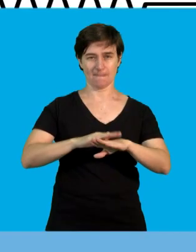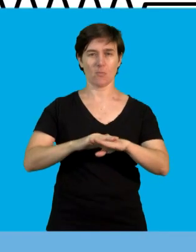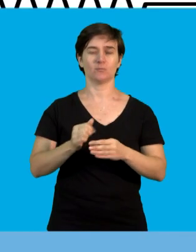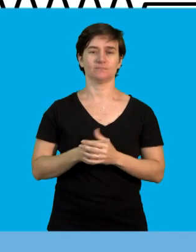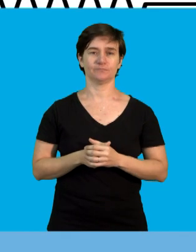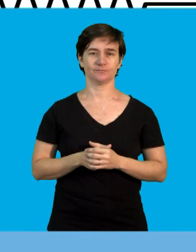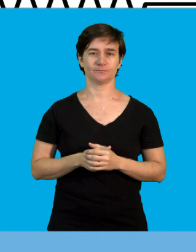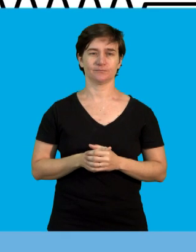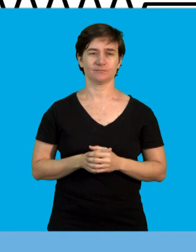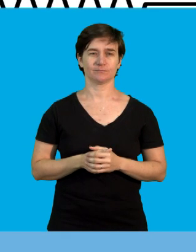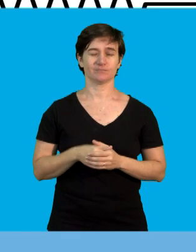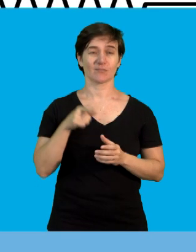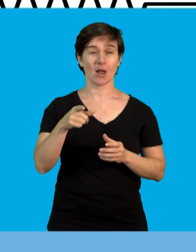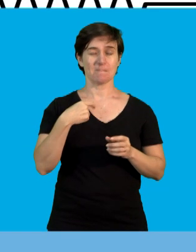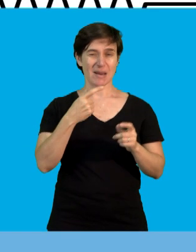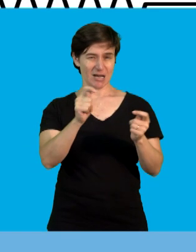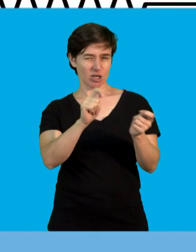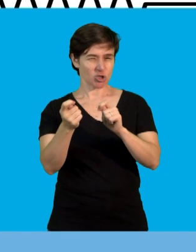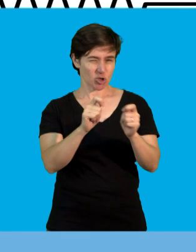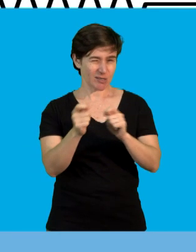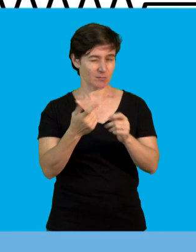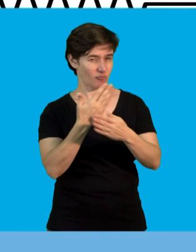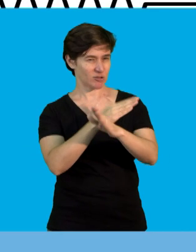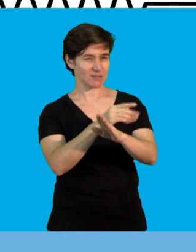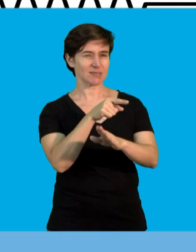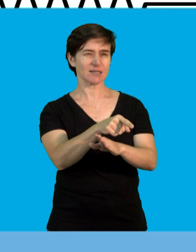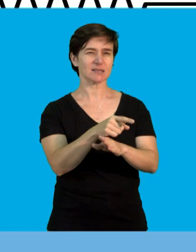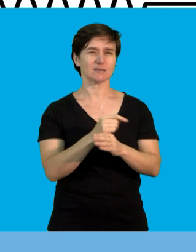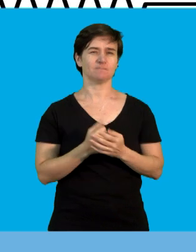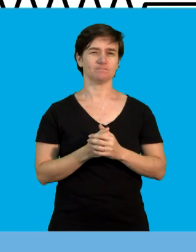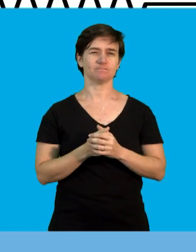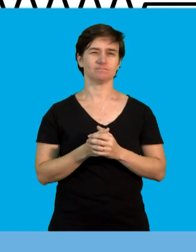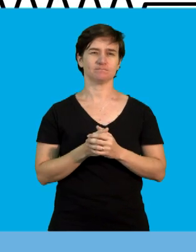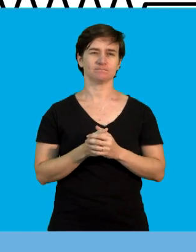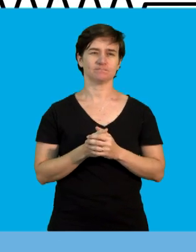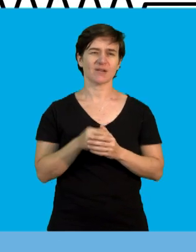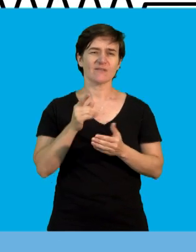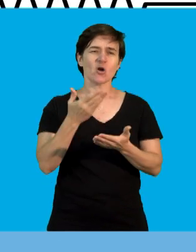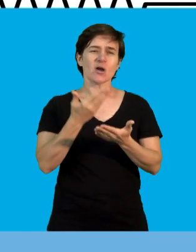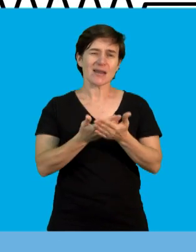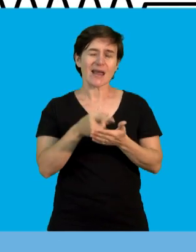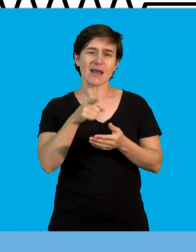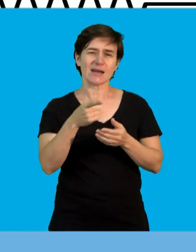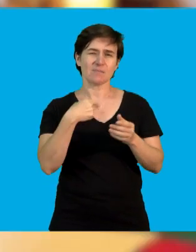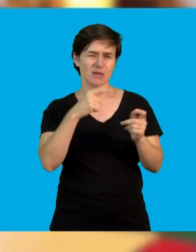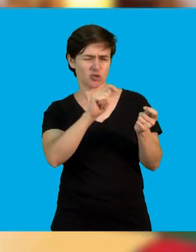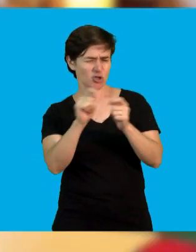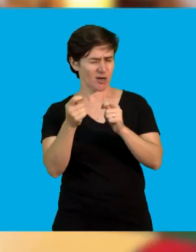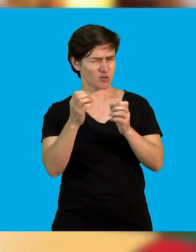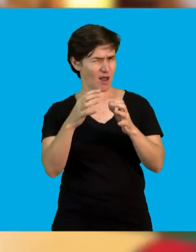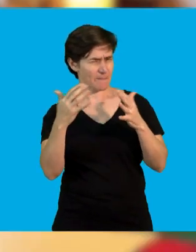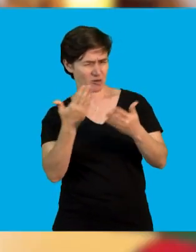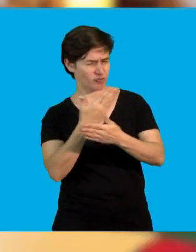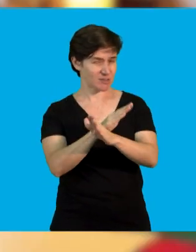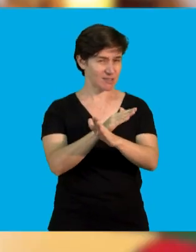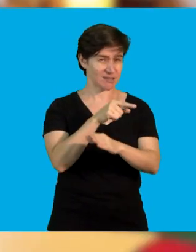So an adjustable resistor is called a rheostat. If you are able to adjust your resistance, or if you're able to adjust your